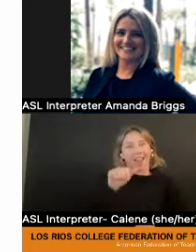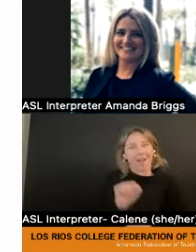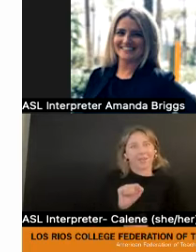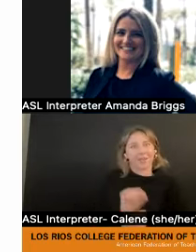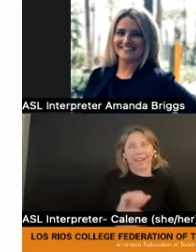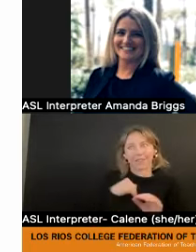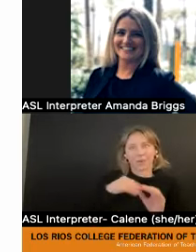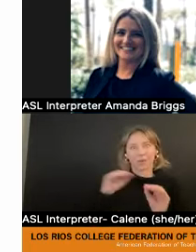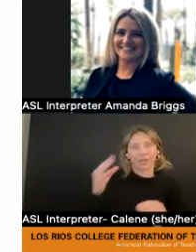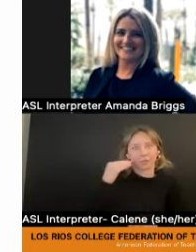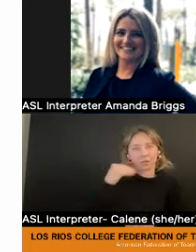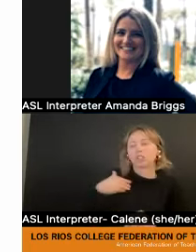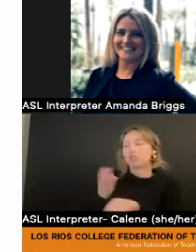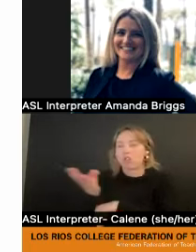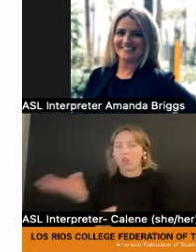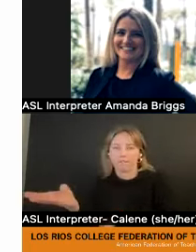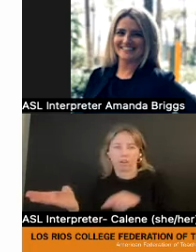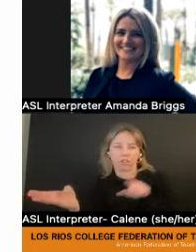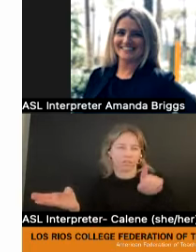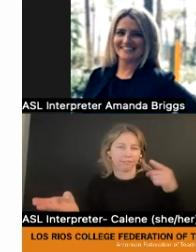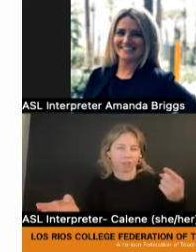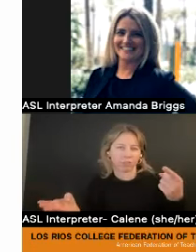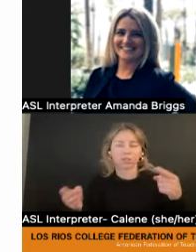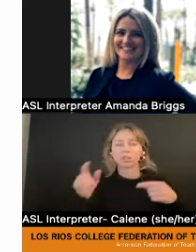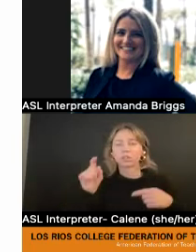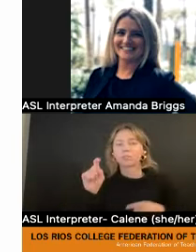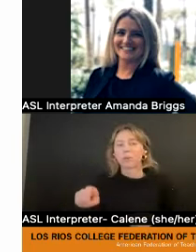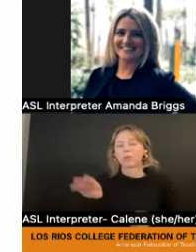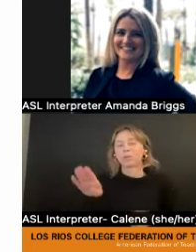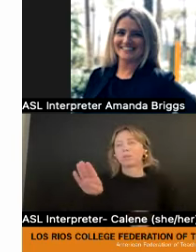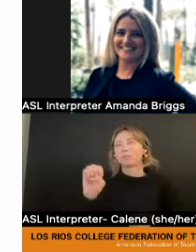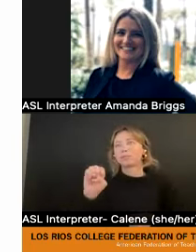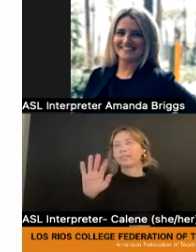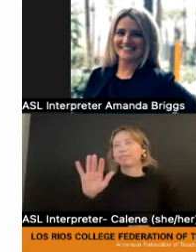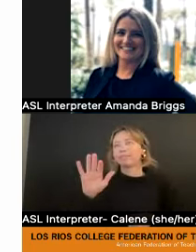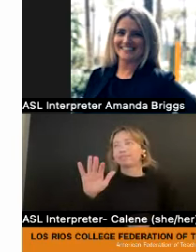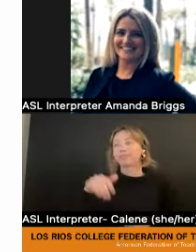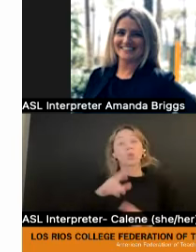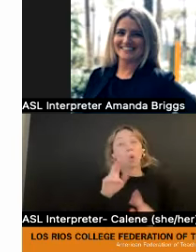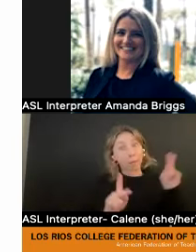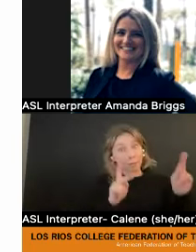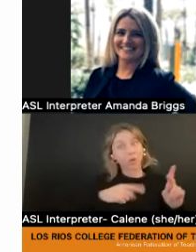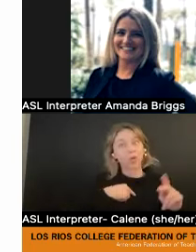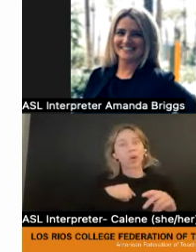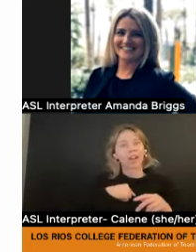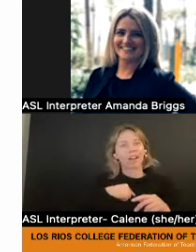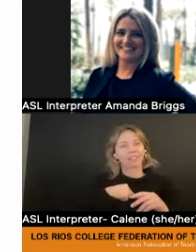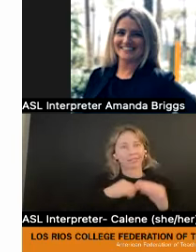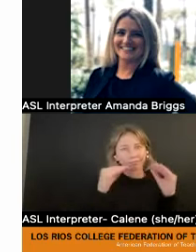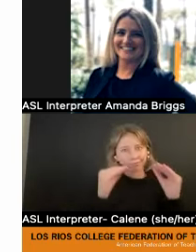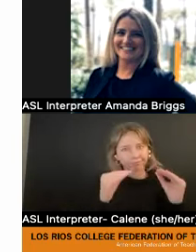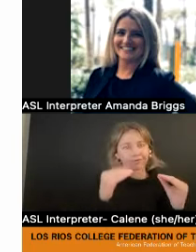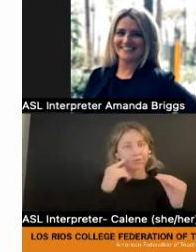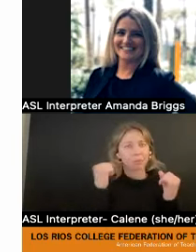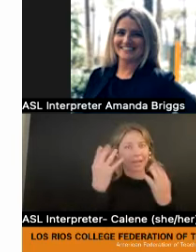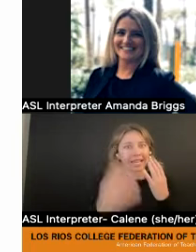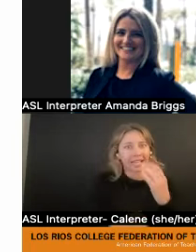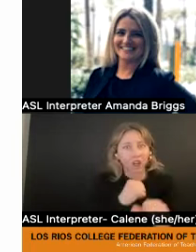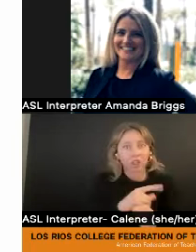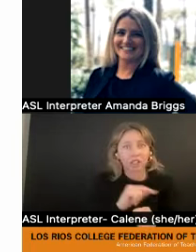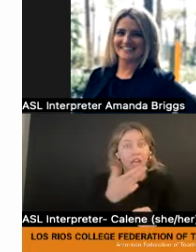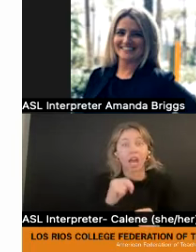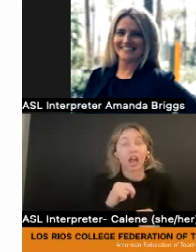anything. So it's supposed to work against, you know, people who've served for a long time just suddenly having no job for really no